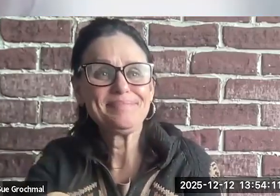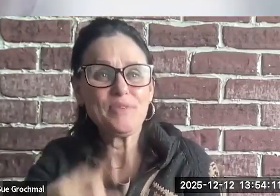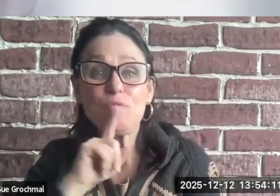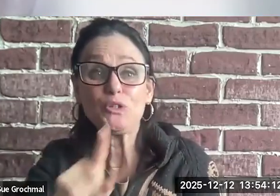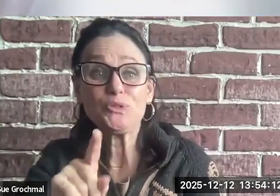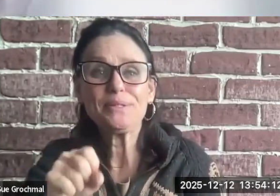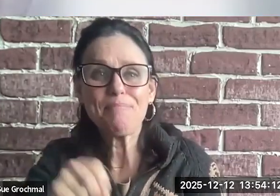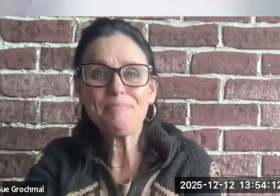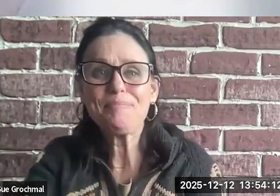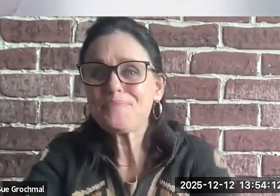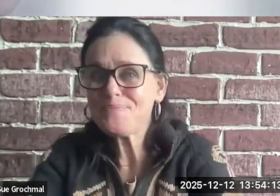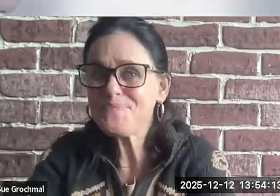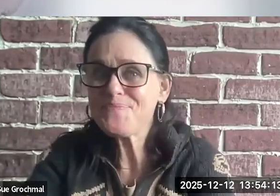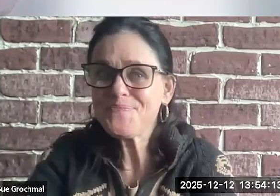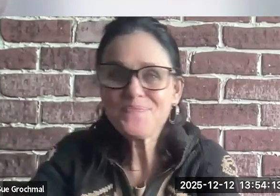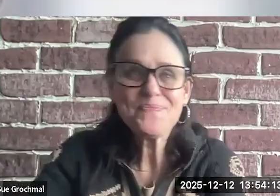definitely.